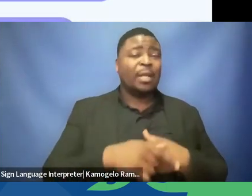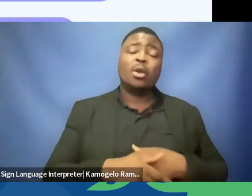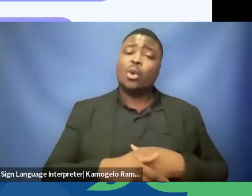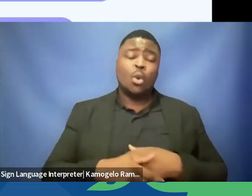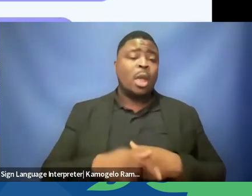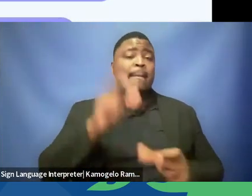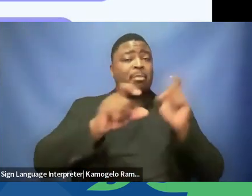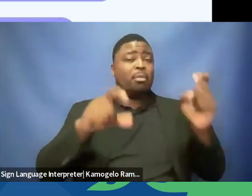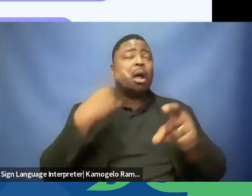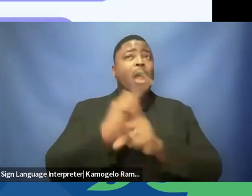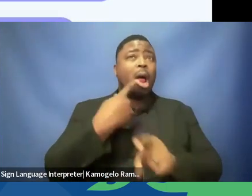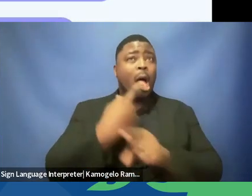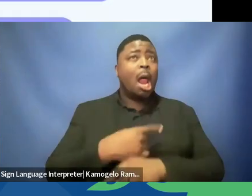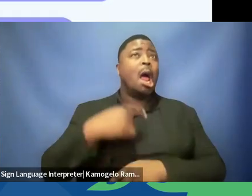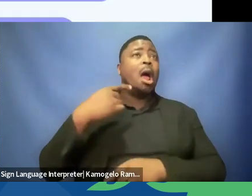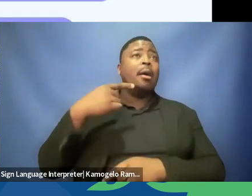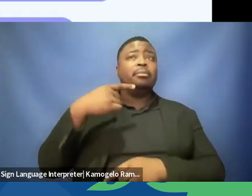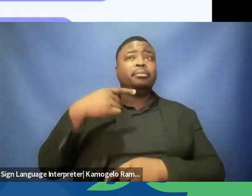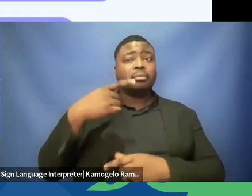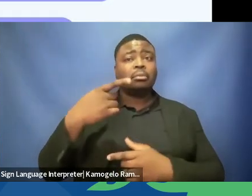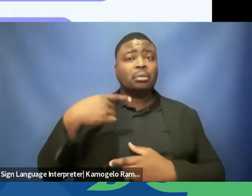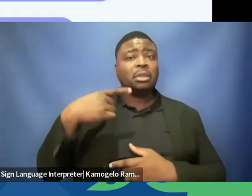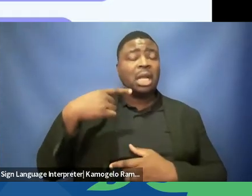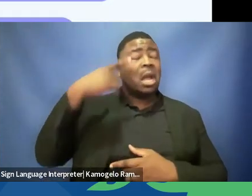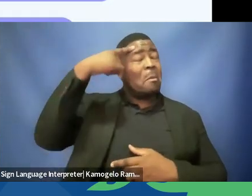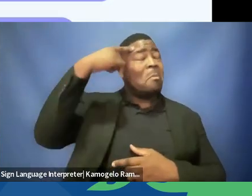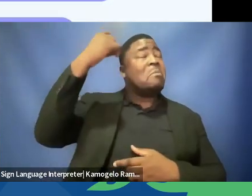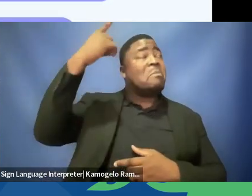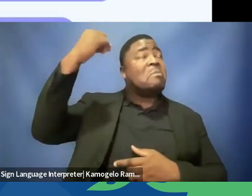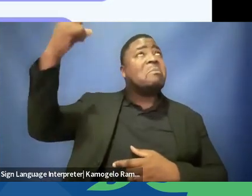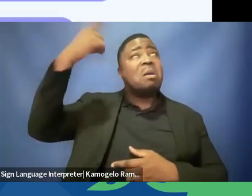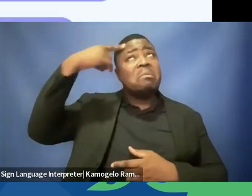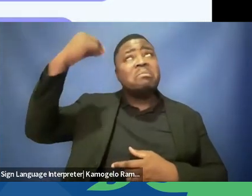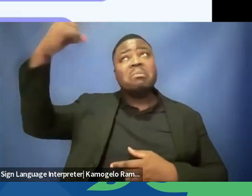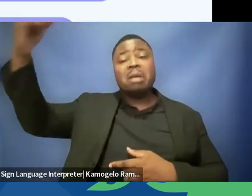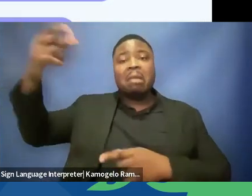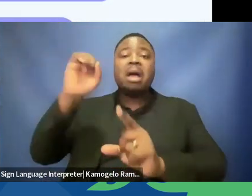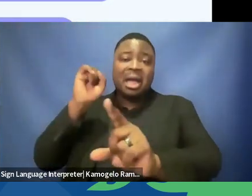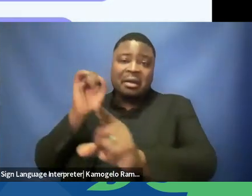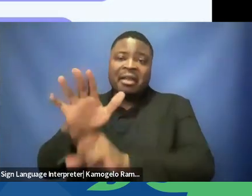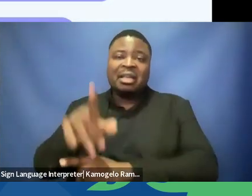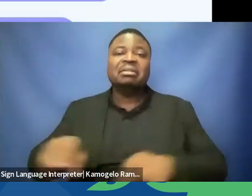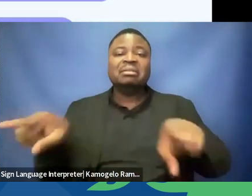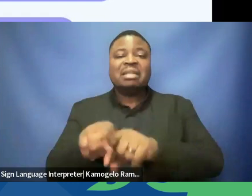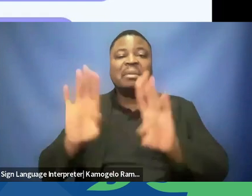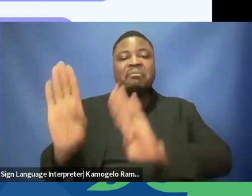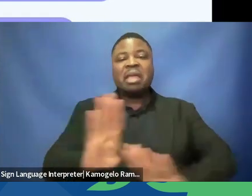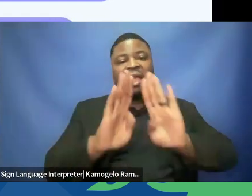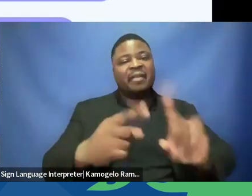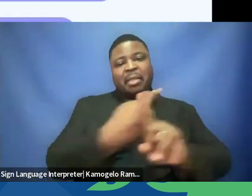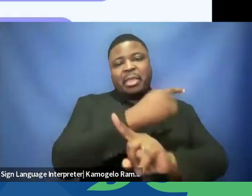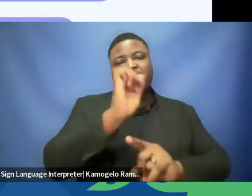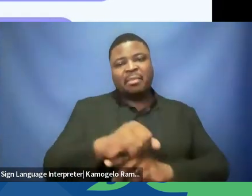hallucinations and a lot of hallucinations, aggression and violent behavior, mood swings, anxiety and